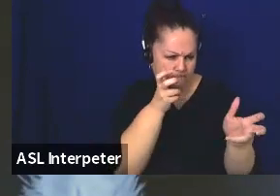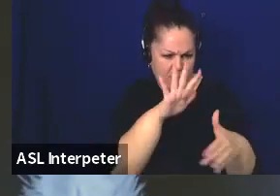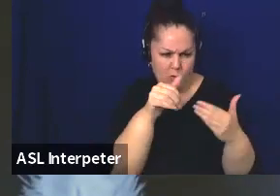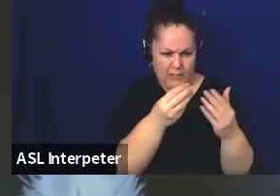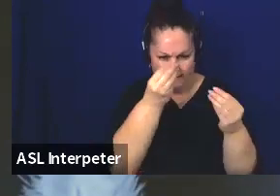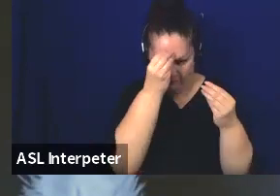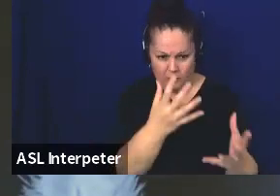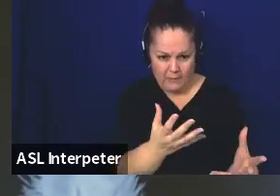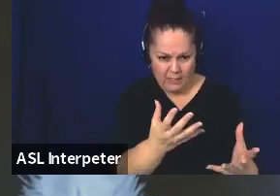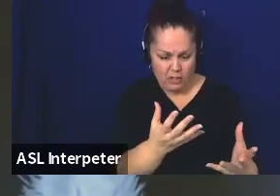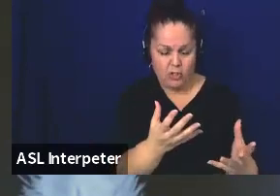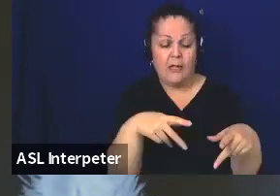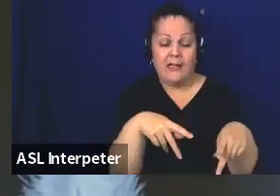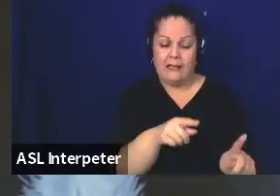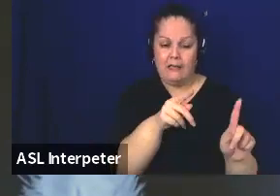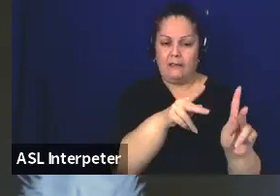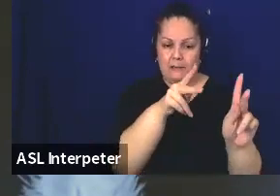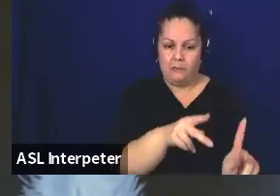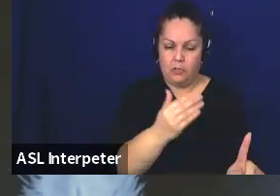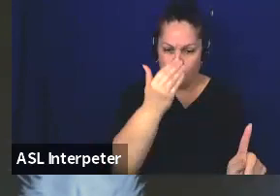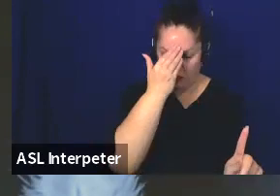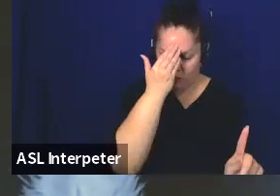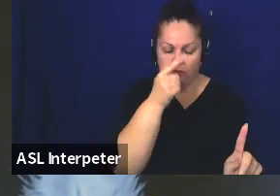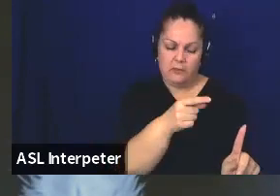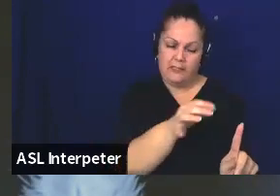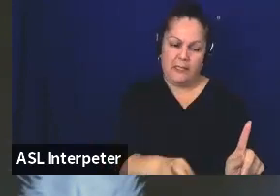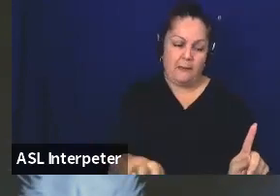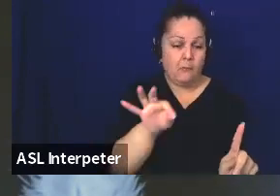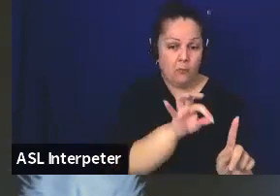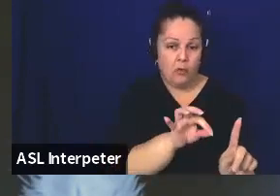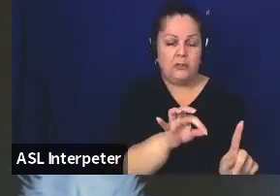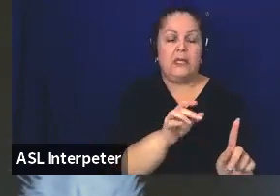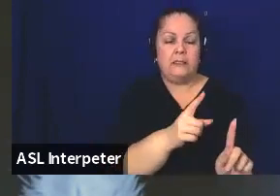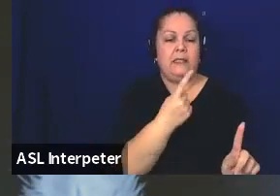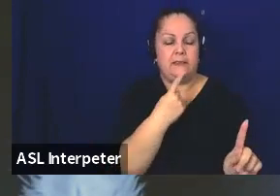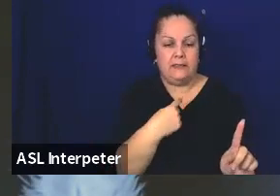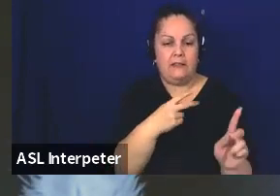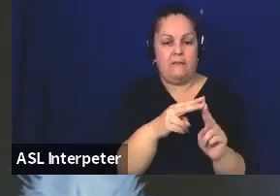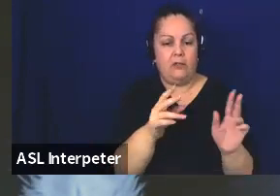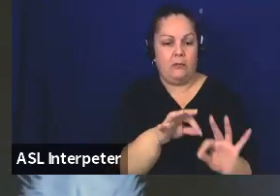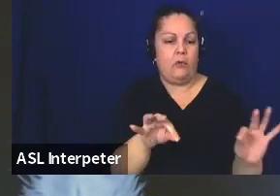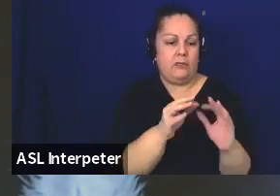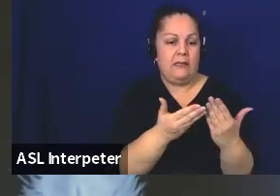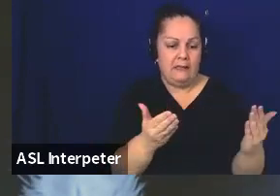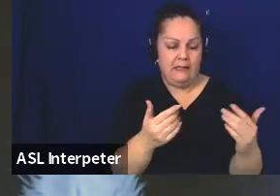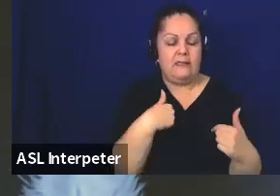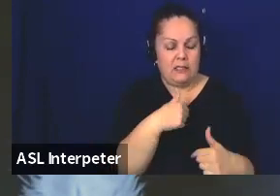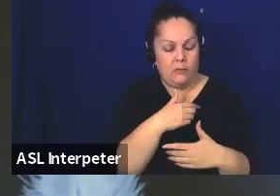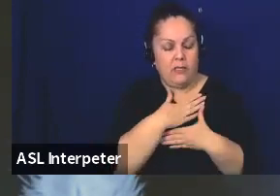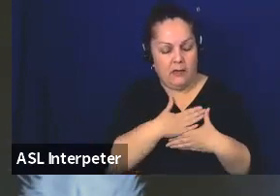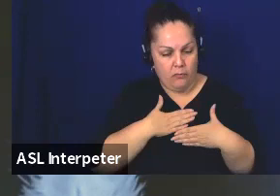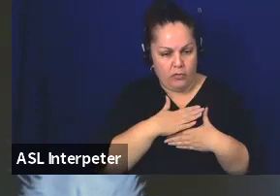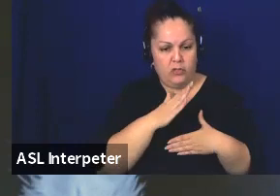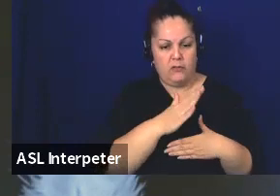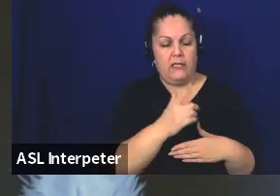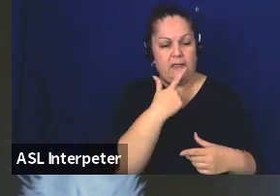information and letting the individual know that they are important and they are telling us very important things and that we appreciate that they're